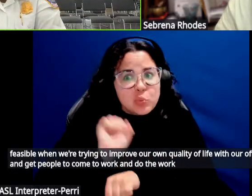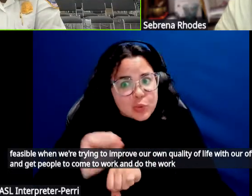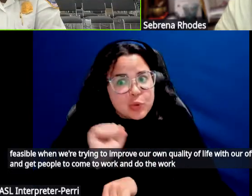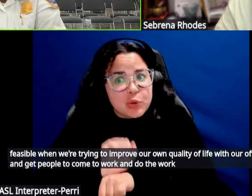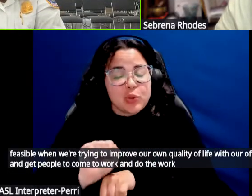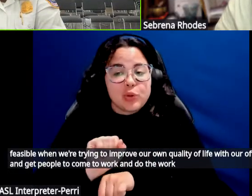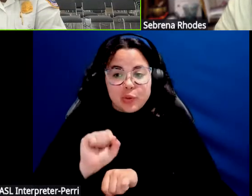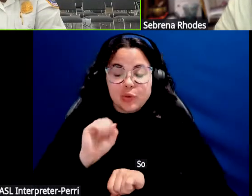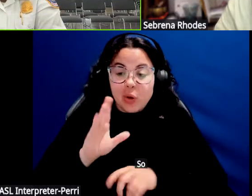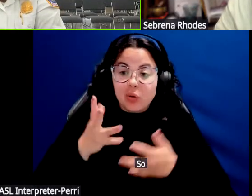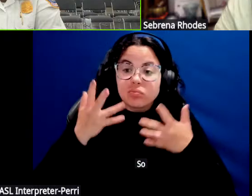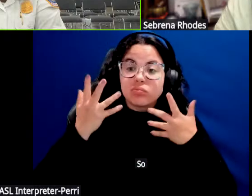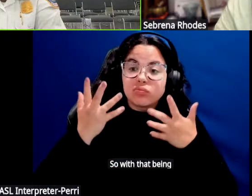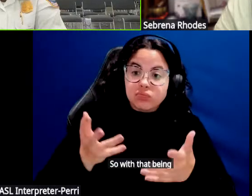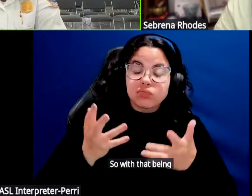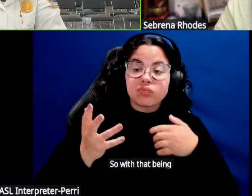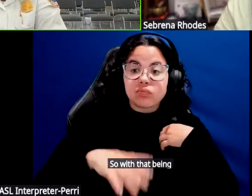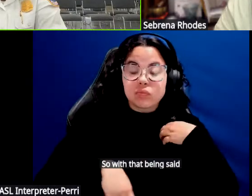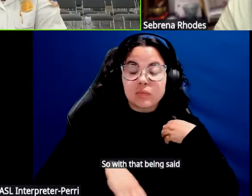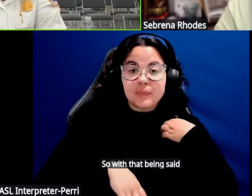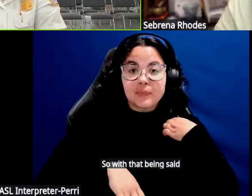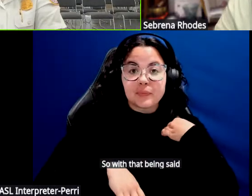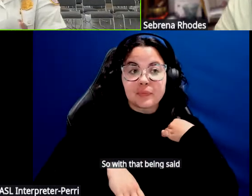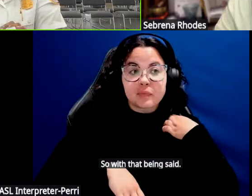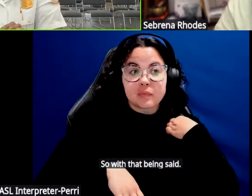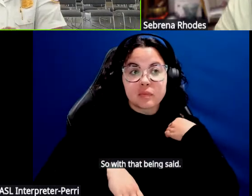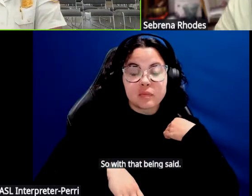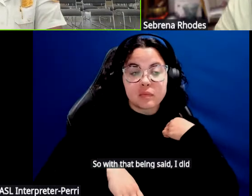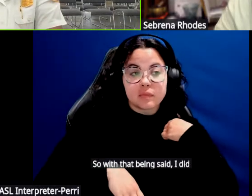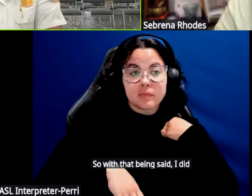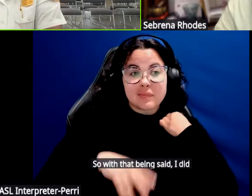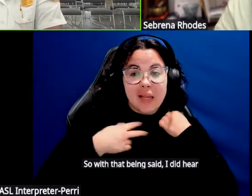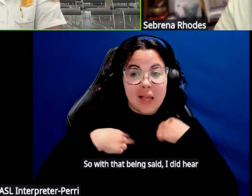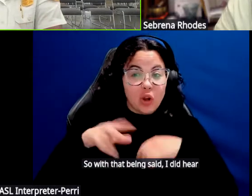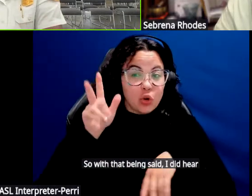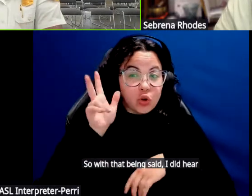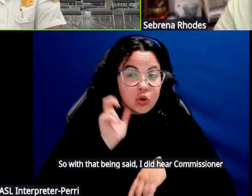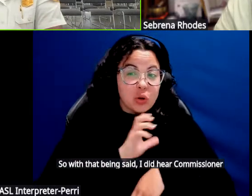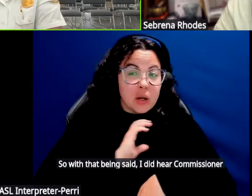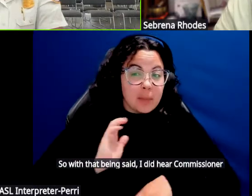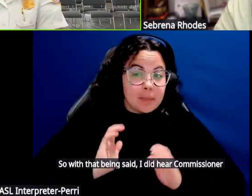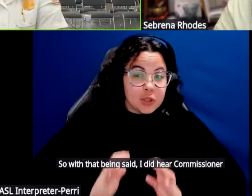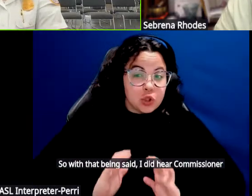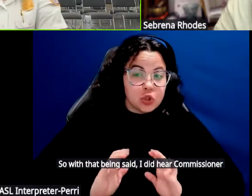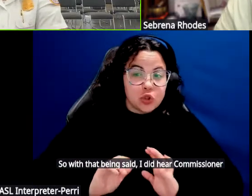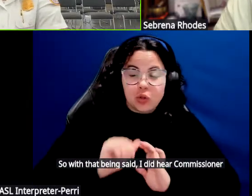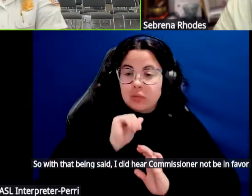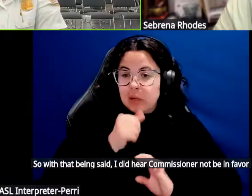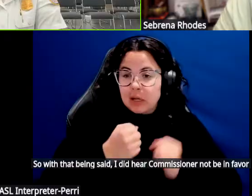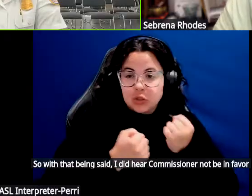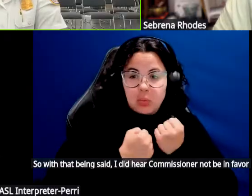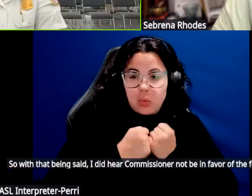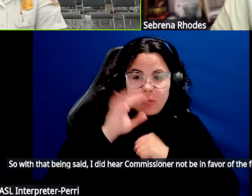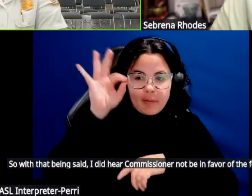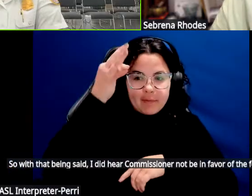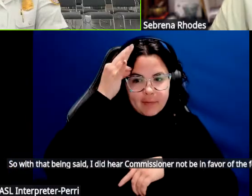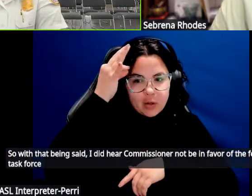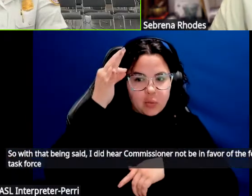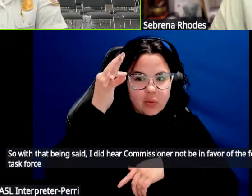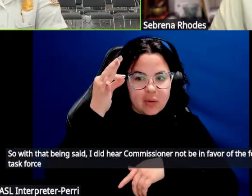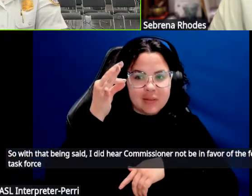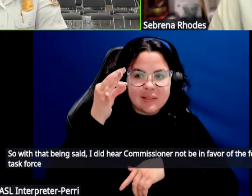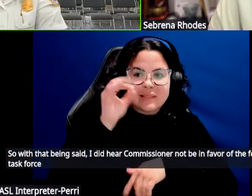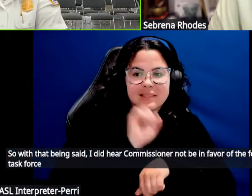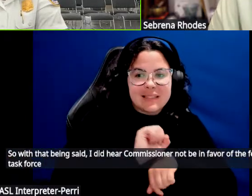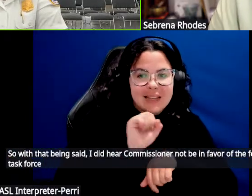So with that being said, I did hear Commissioner not be in favor of the federal task force. With